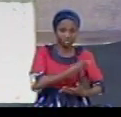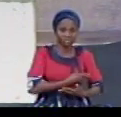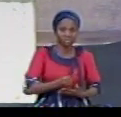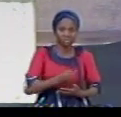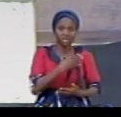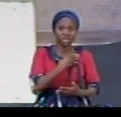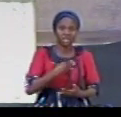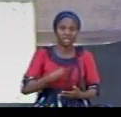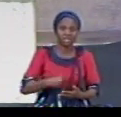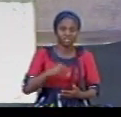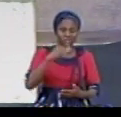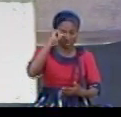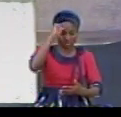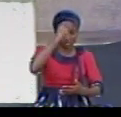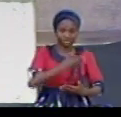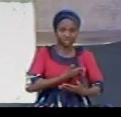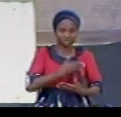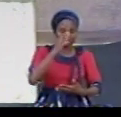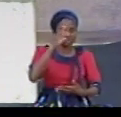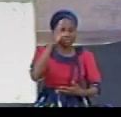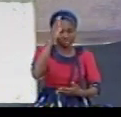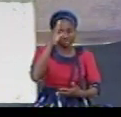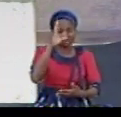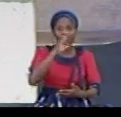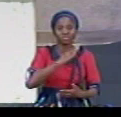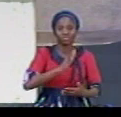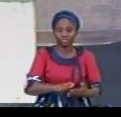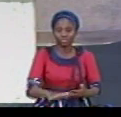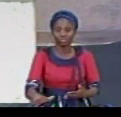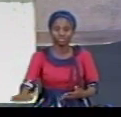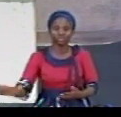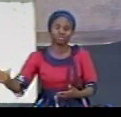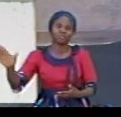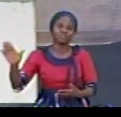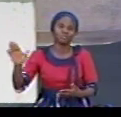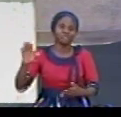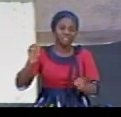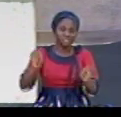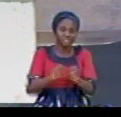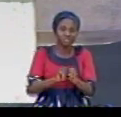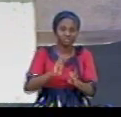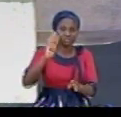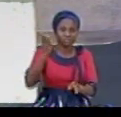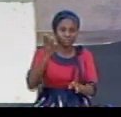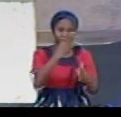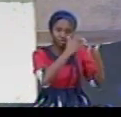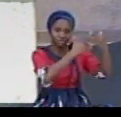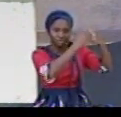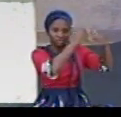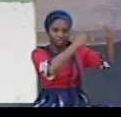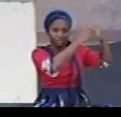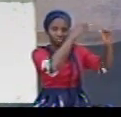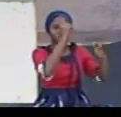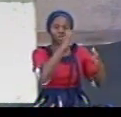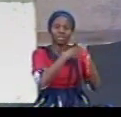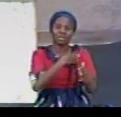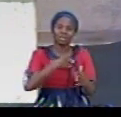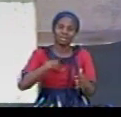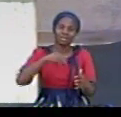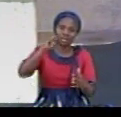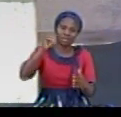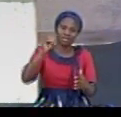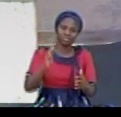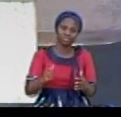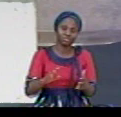sons, even for generations. And Job